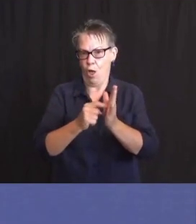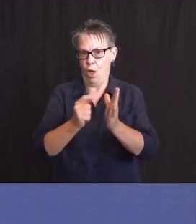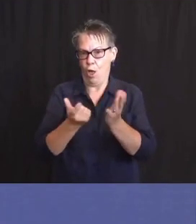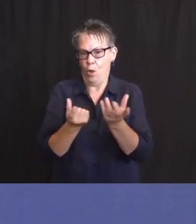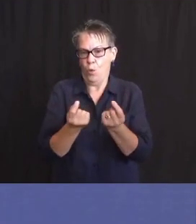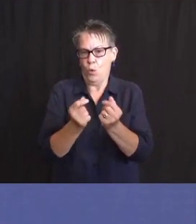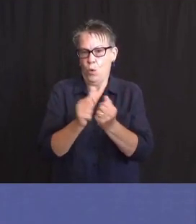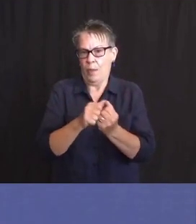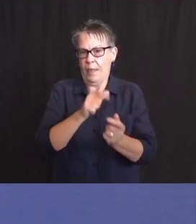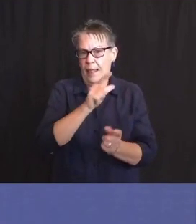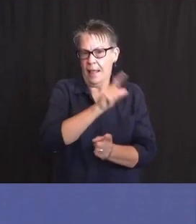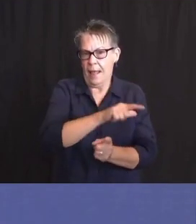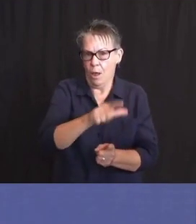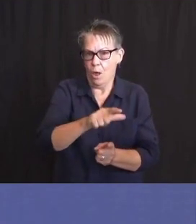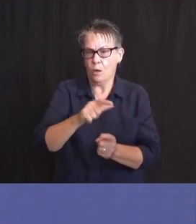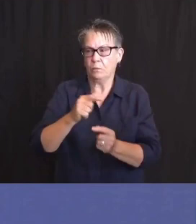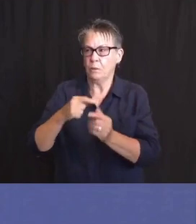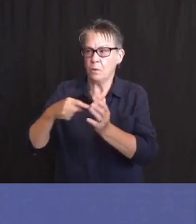Alex, you good?